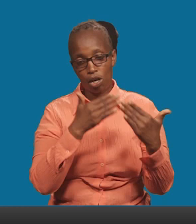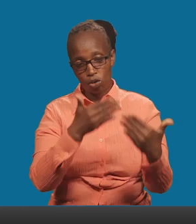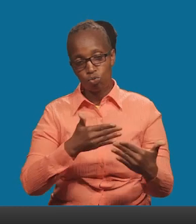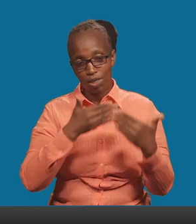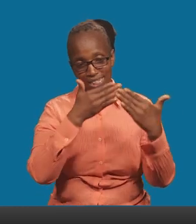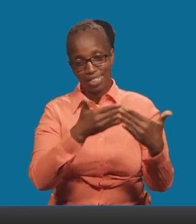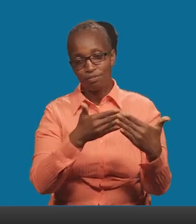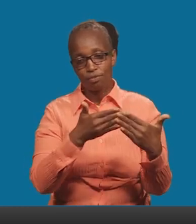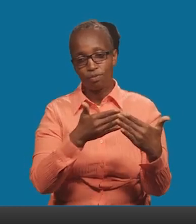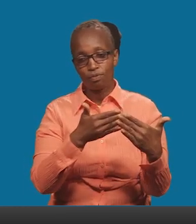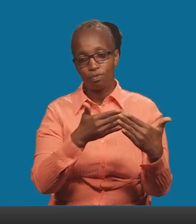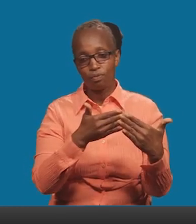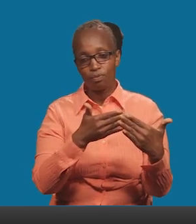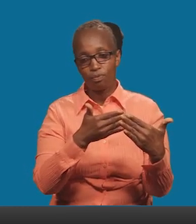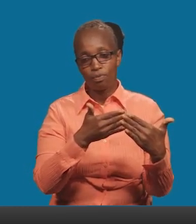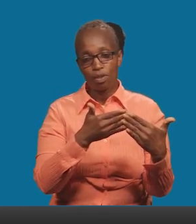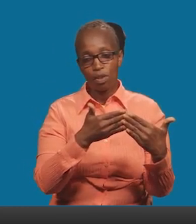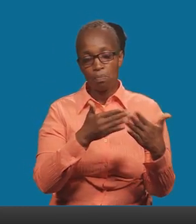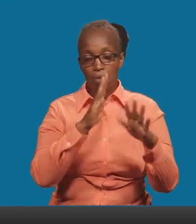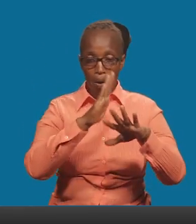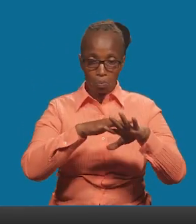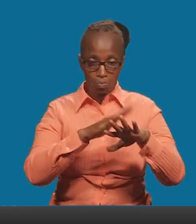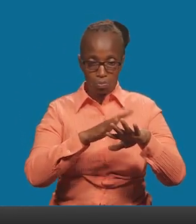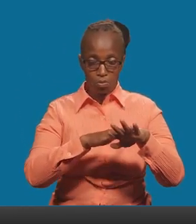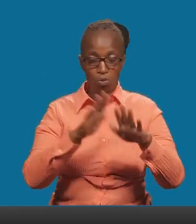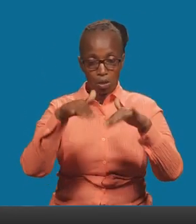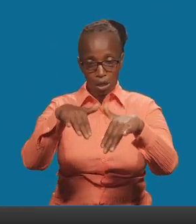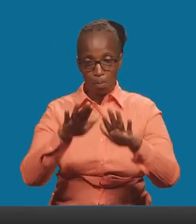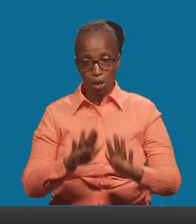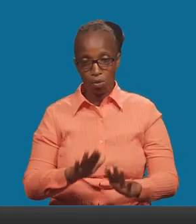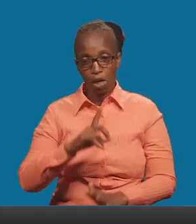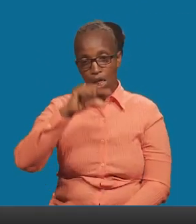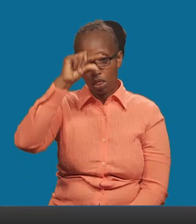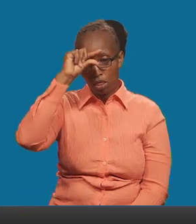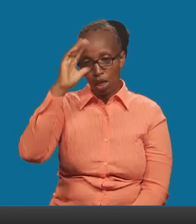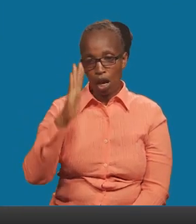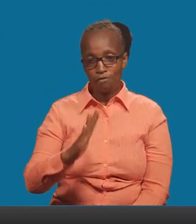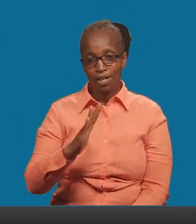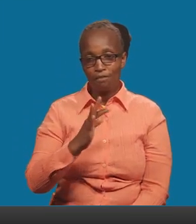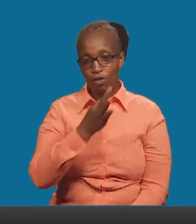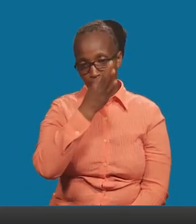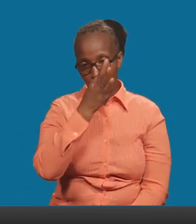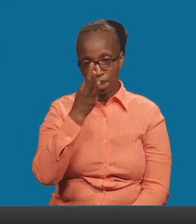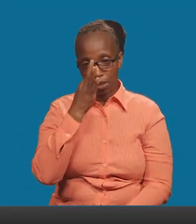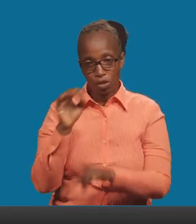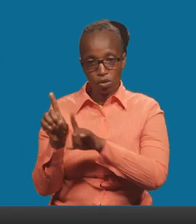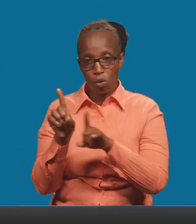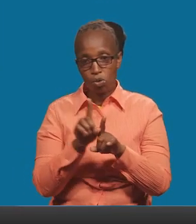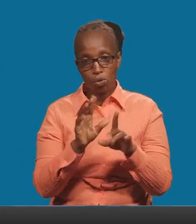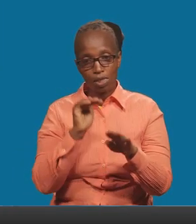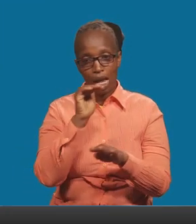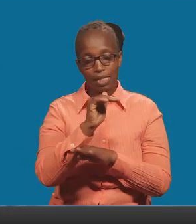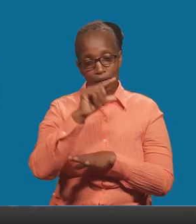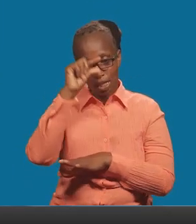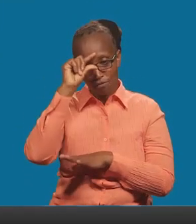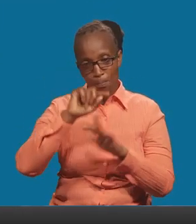Kimathi a dignified send-off. Gavana wa Nyeri Mutahi Kahiga pia akitoa wito kwa serikali kuingilia